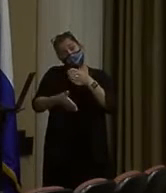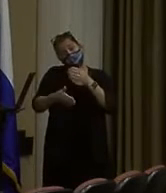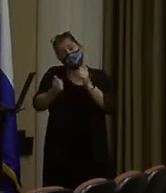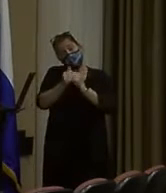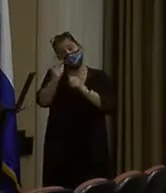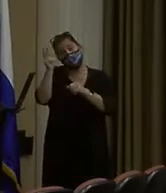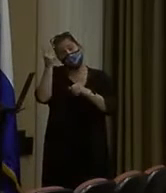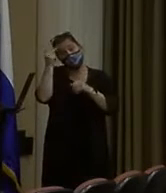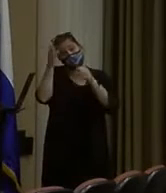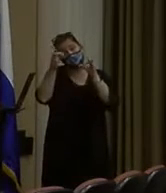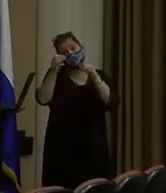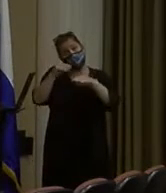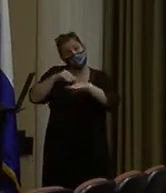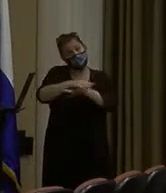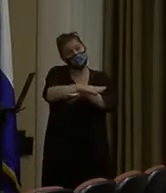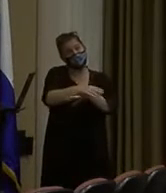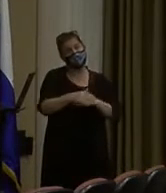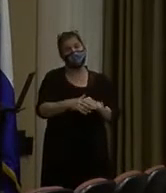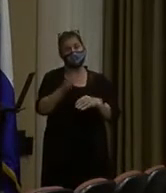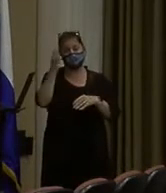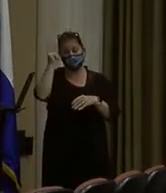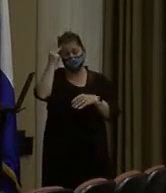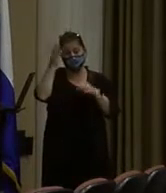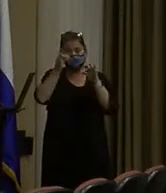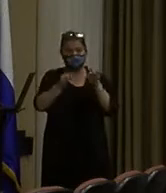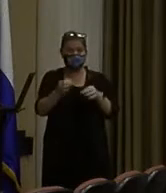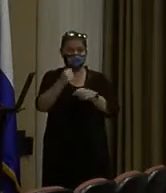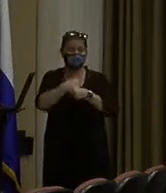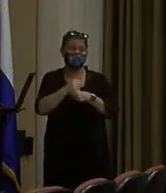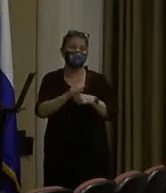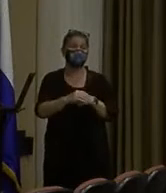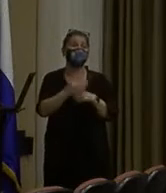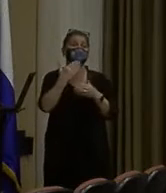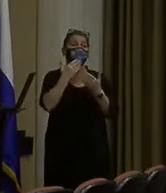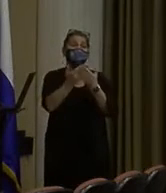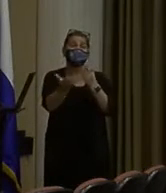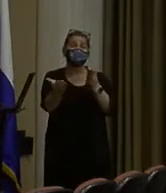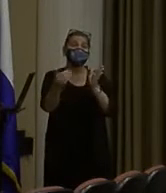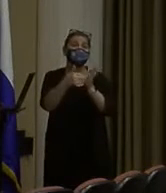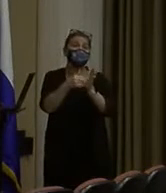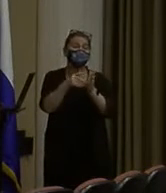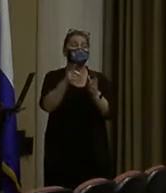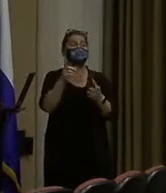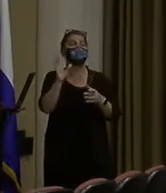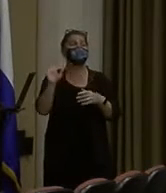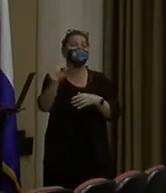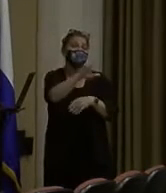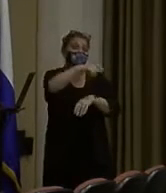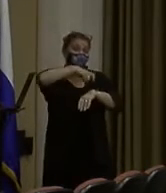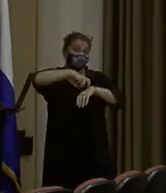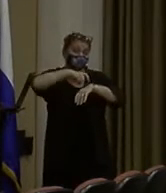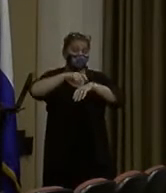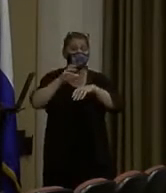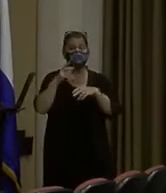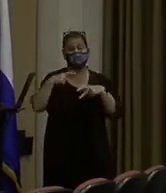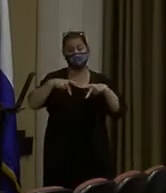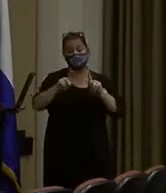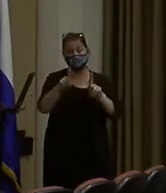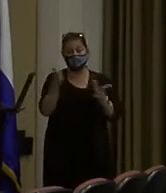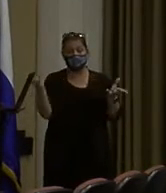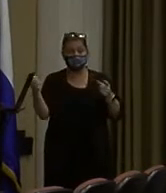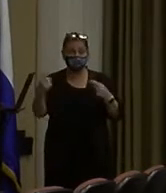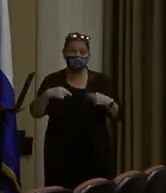the political determinants of health. Let me just thank you all again for the privilege of your time, for this